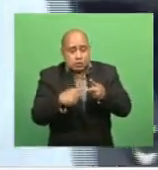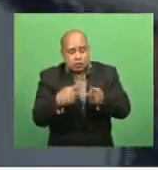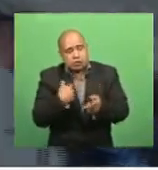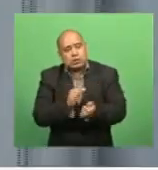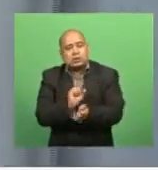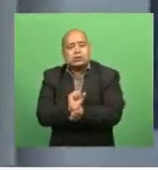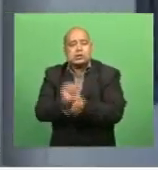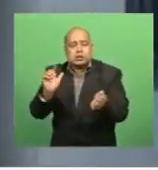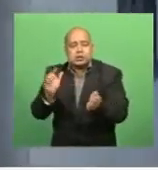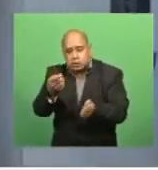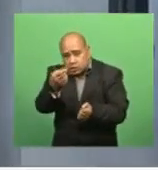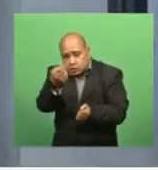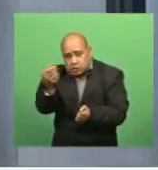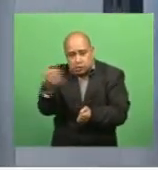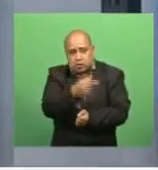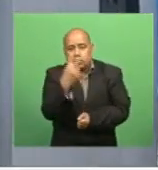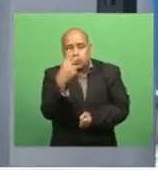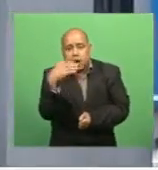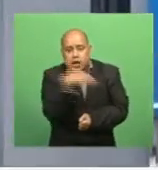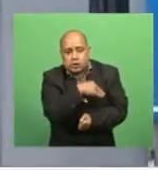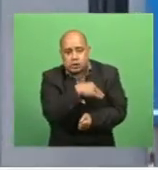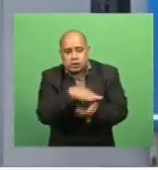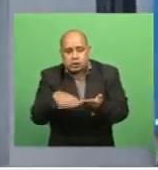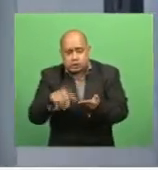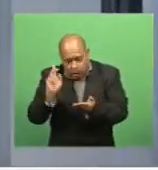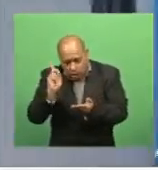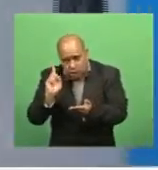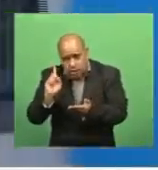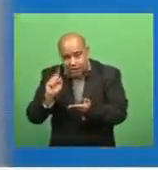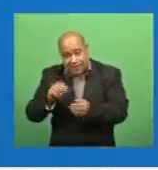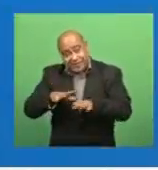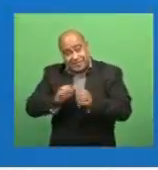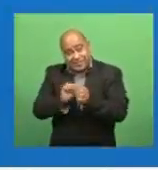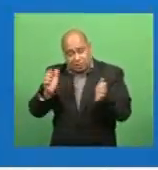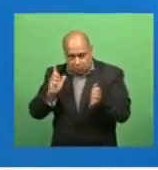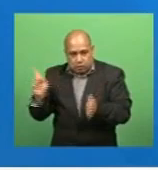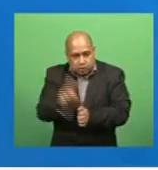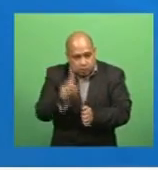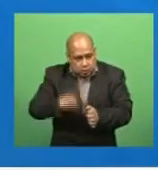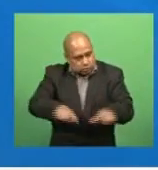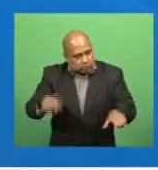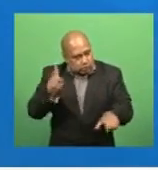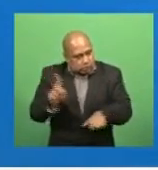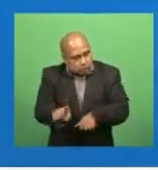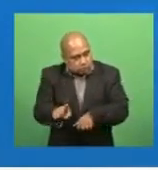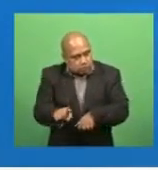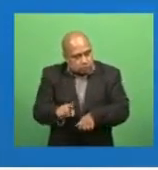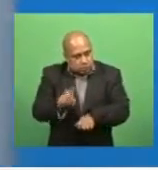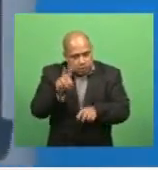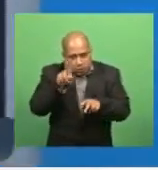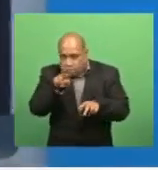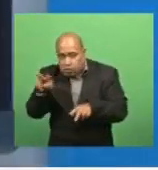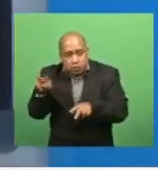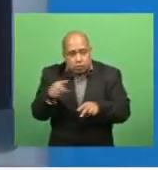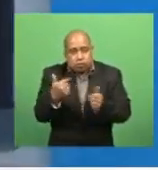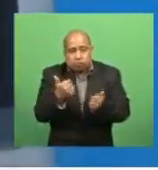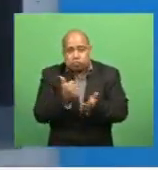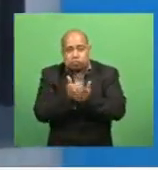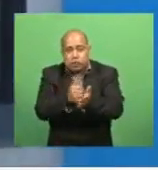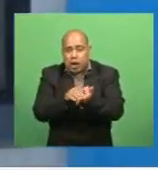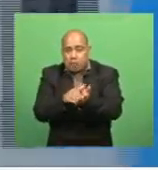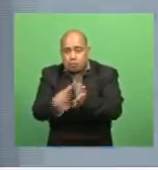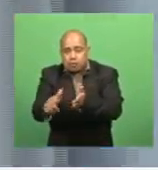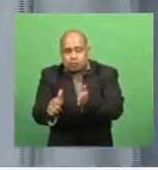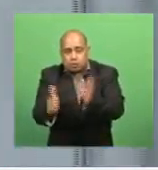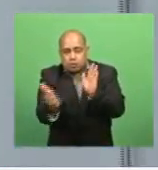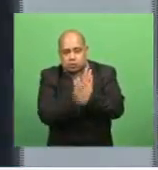while Vakadhengu and Tangi have been asked to make arrangements for 2 sureties and bail bond. Should the 2 fail to do so, they will be